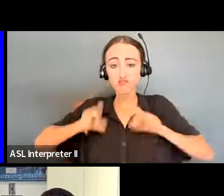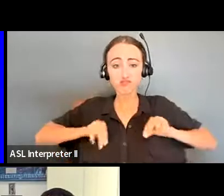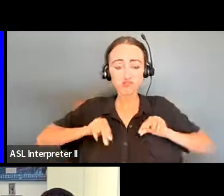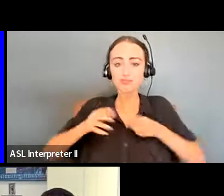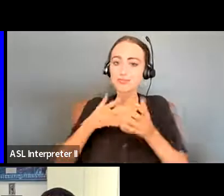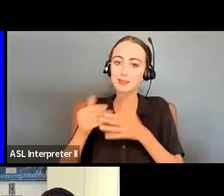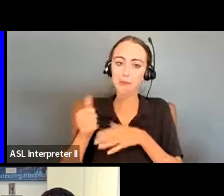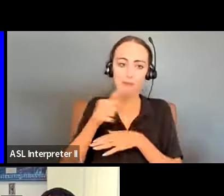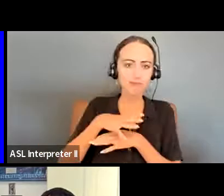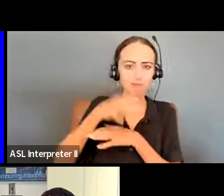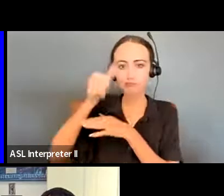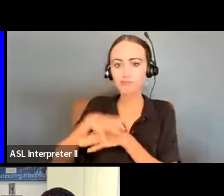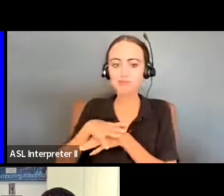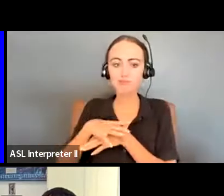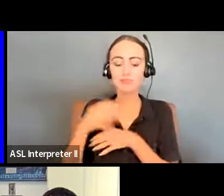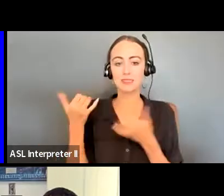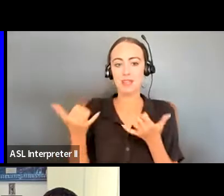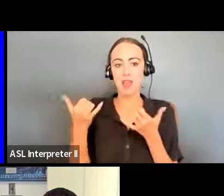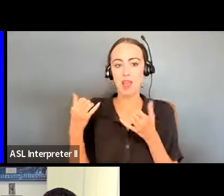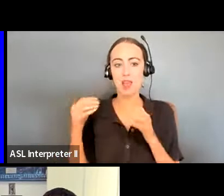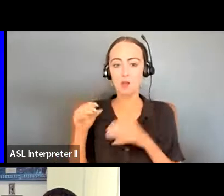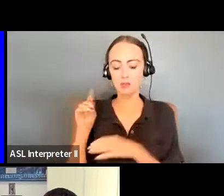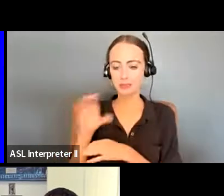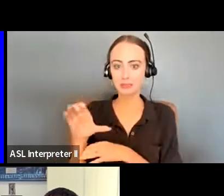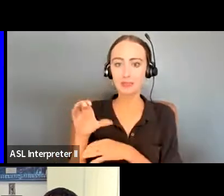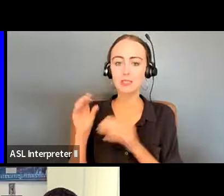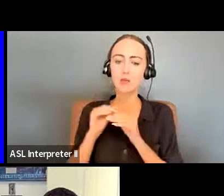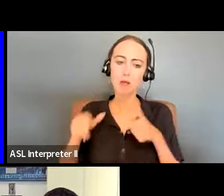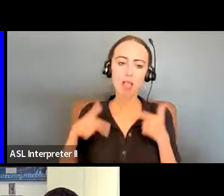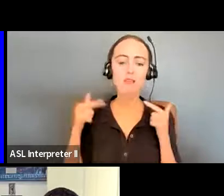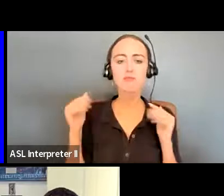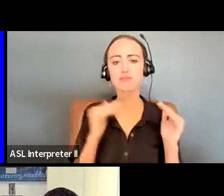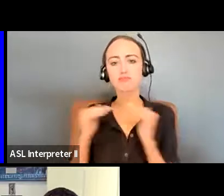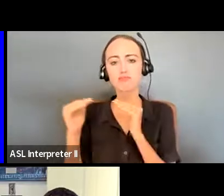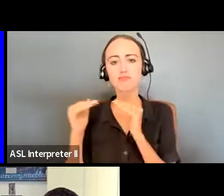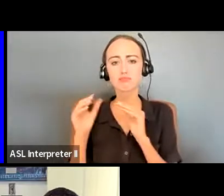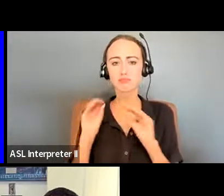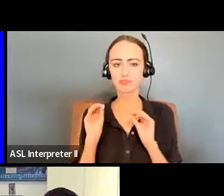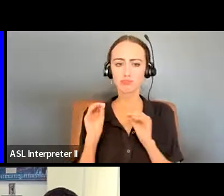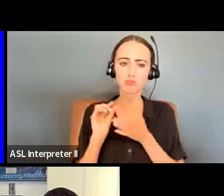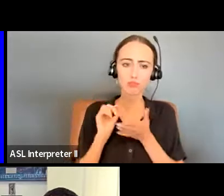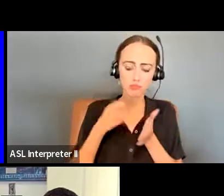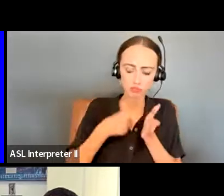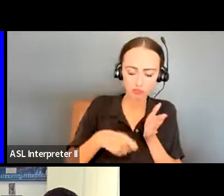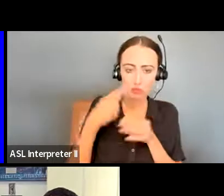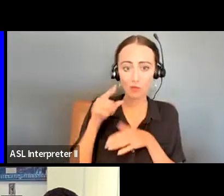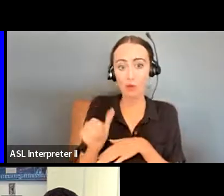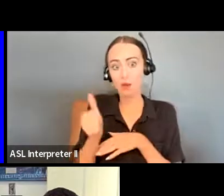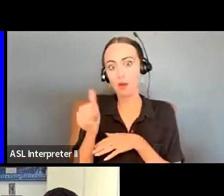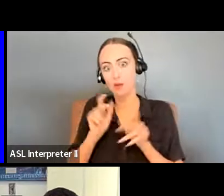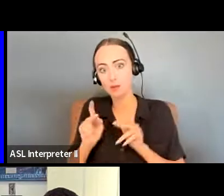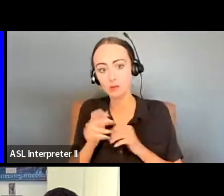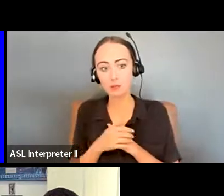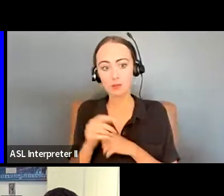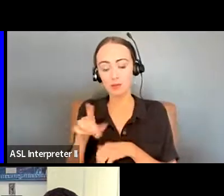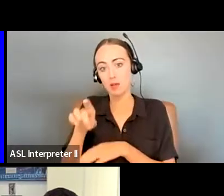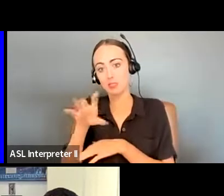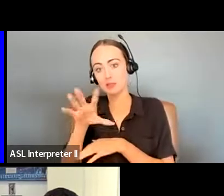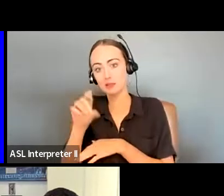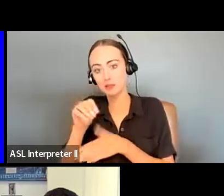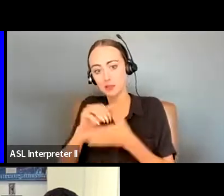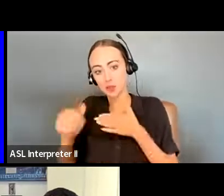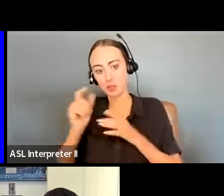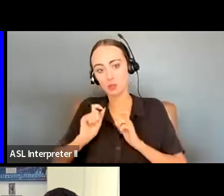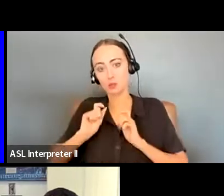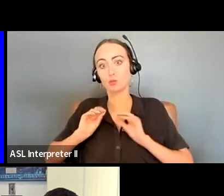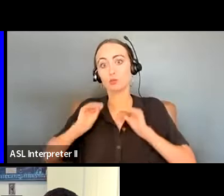we will continue to make the district more humane, more livable, and more equitable at little cost to anyone other than the $150 it costs to install a